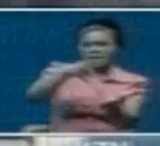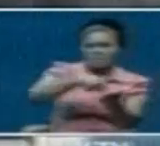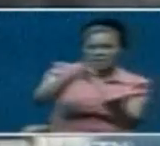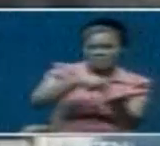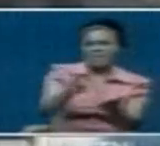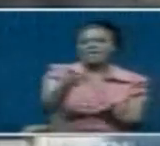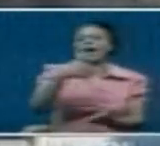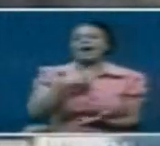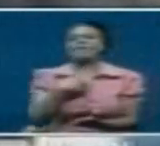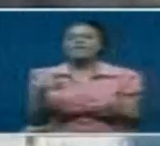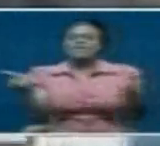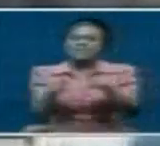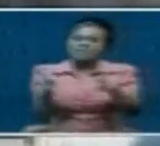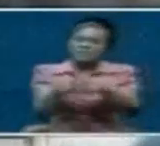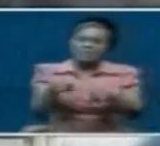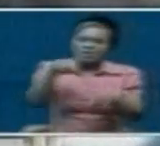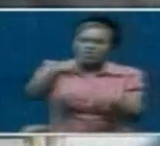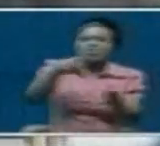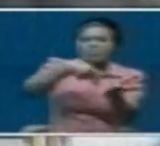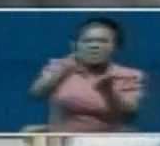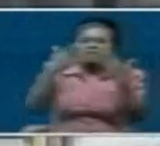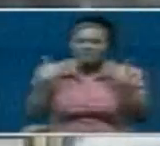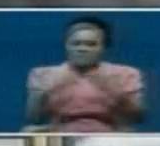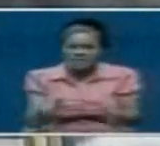shillings and that you paid